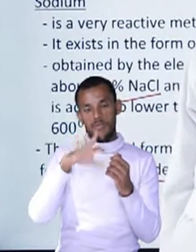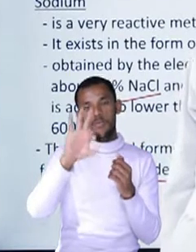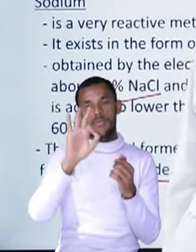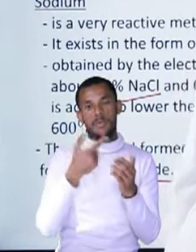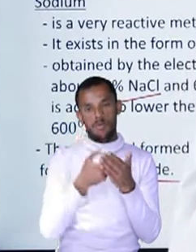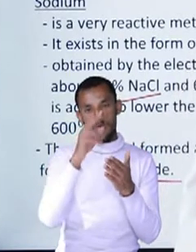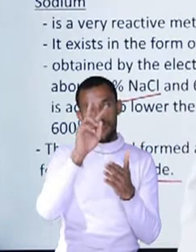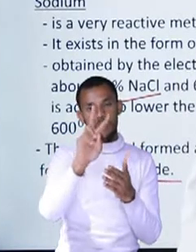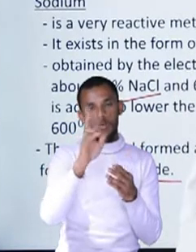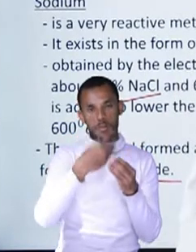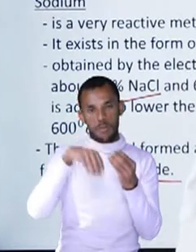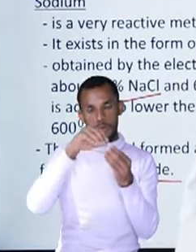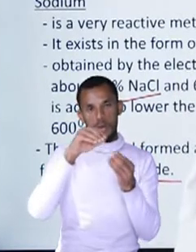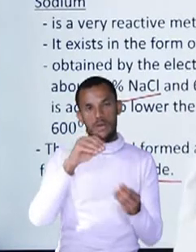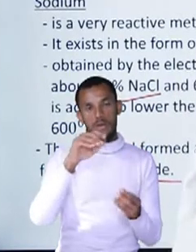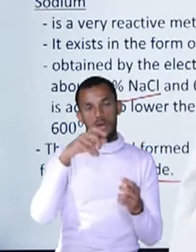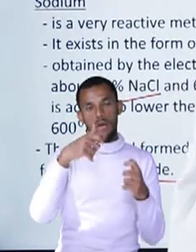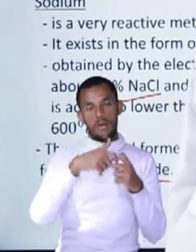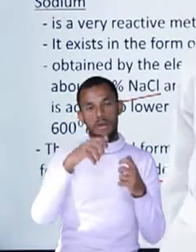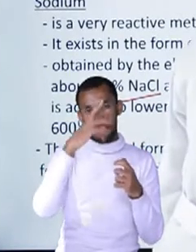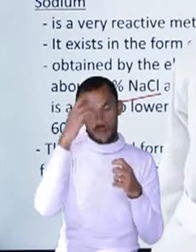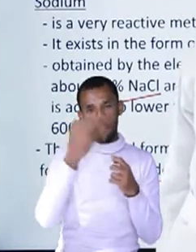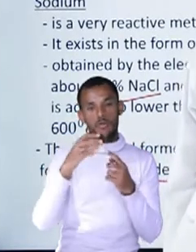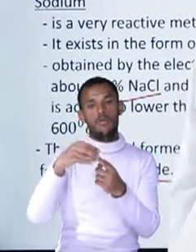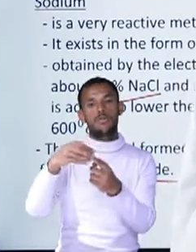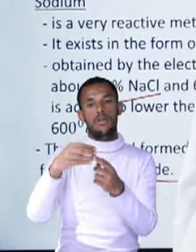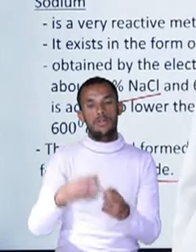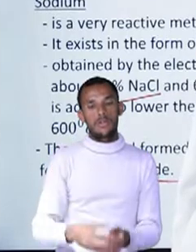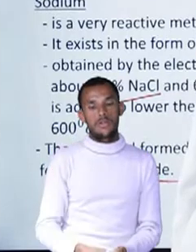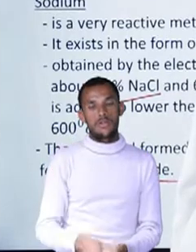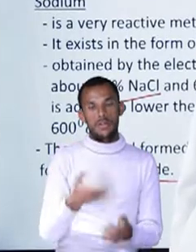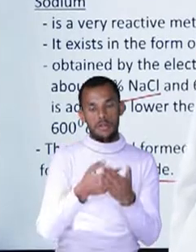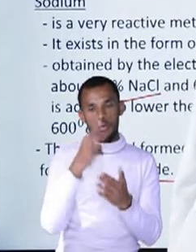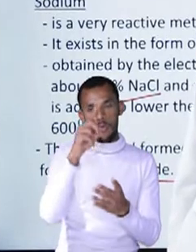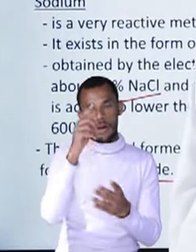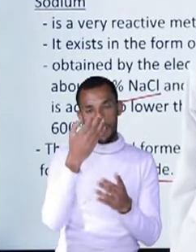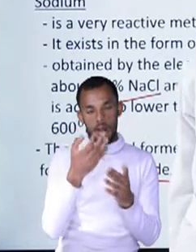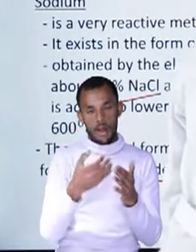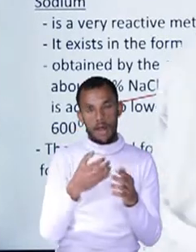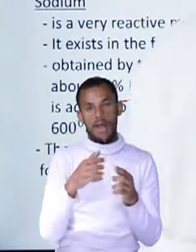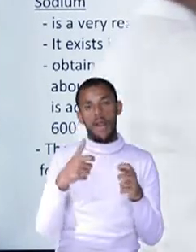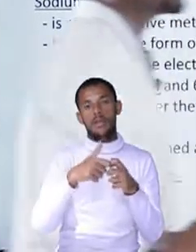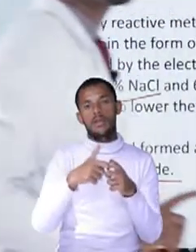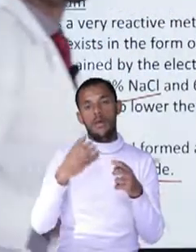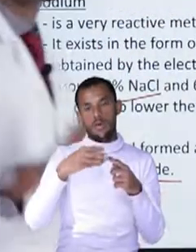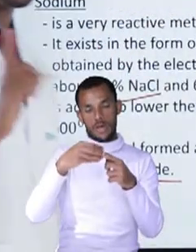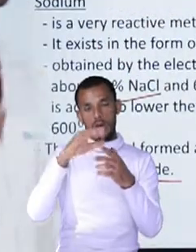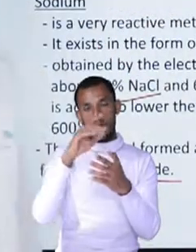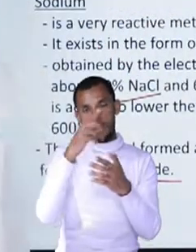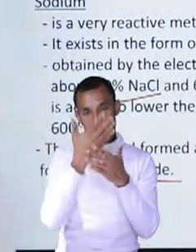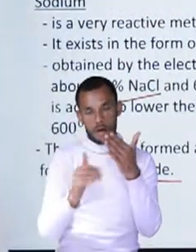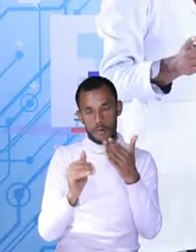This one is 2 plus 2 electron because oxidation. This is 1 electron, but oxidation half